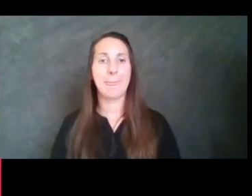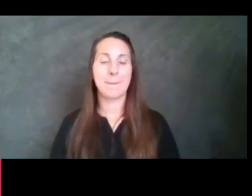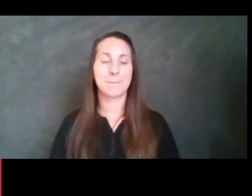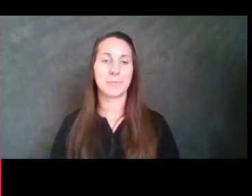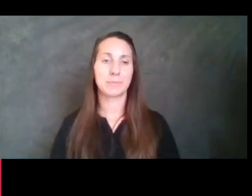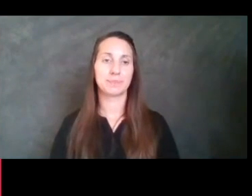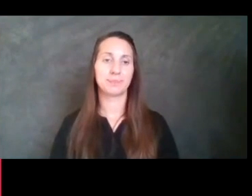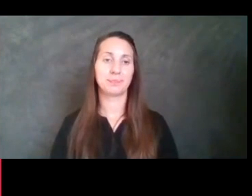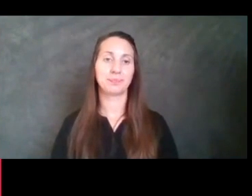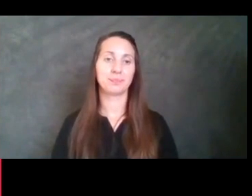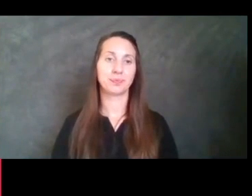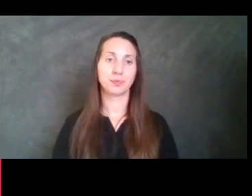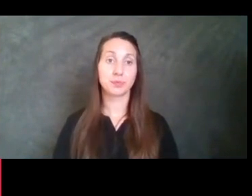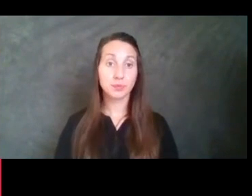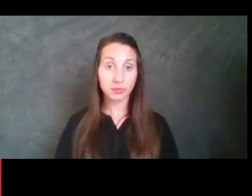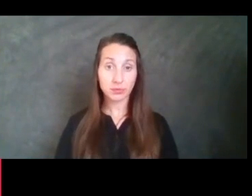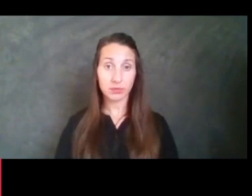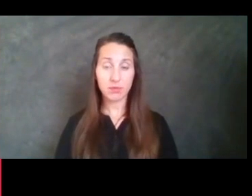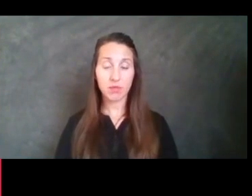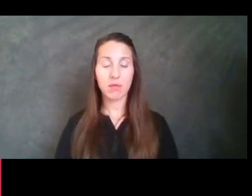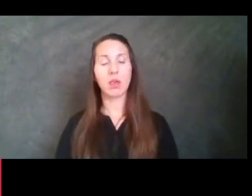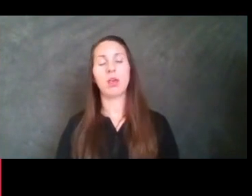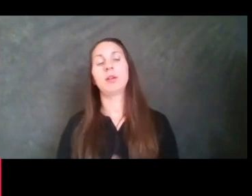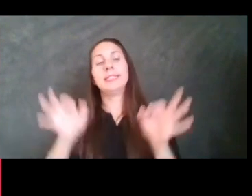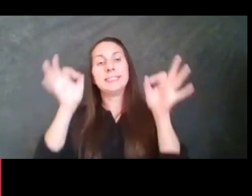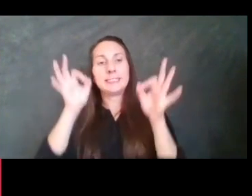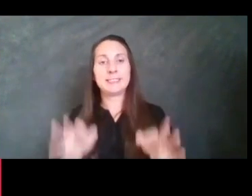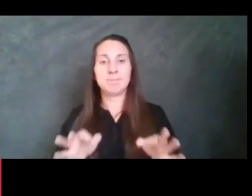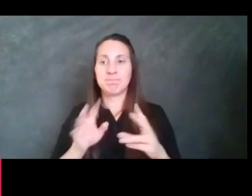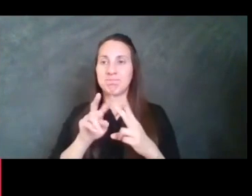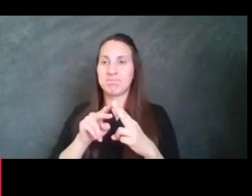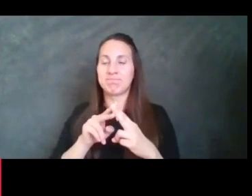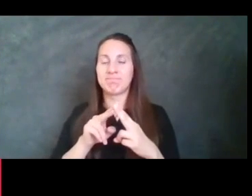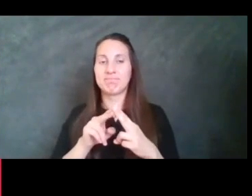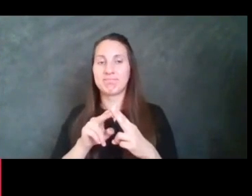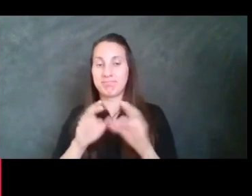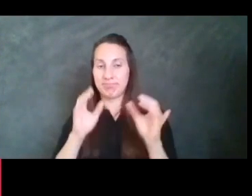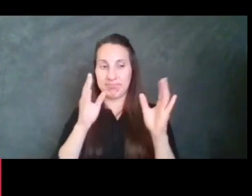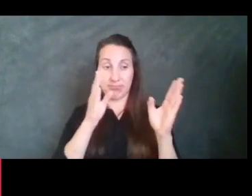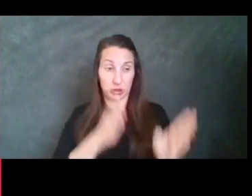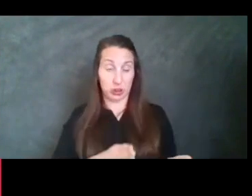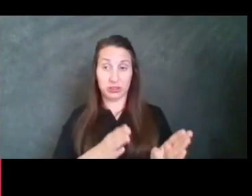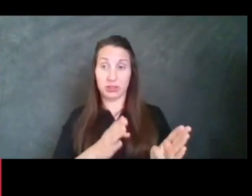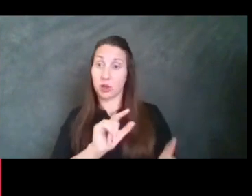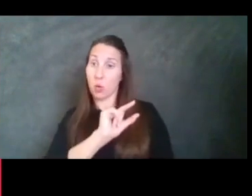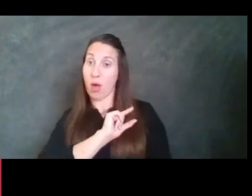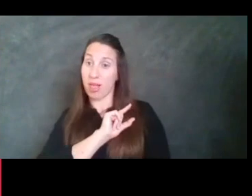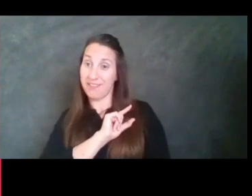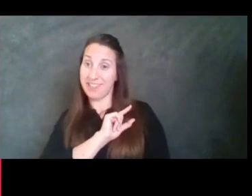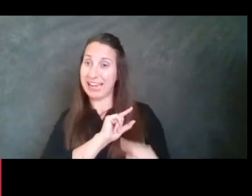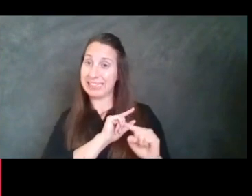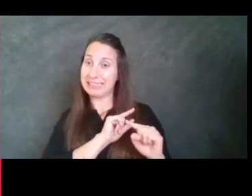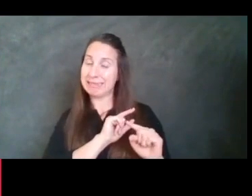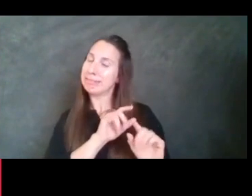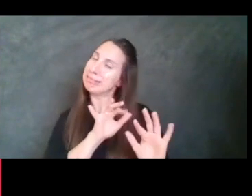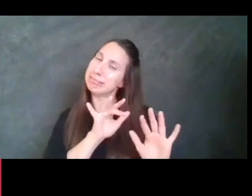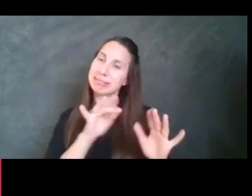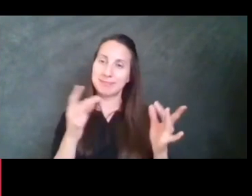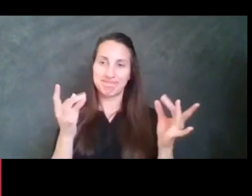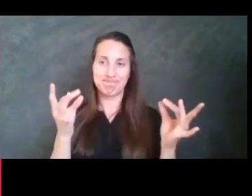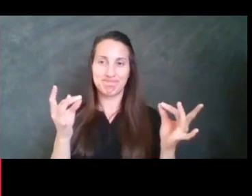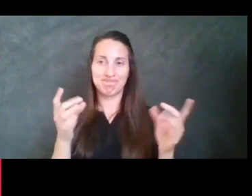So determining whether the individual is qualified is a little bit more tricky